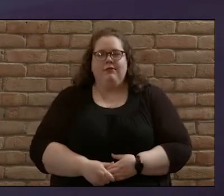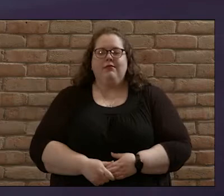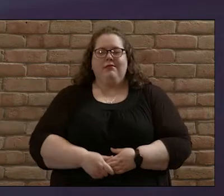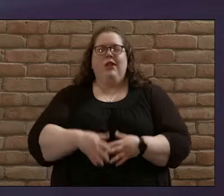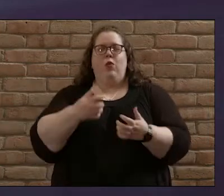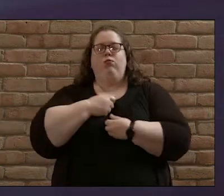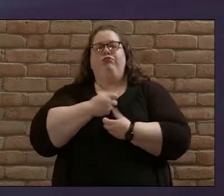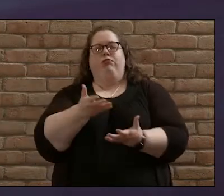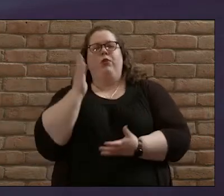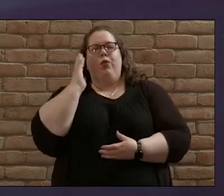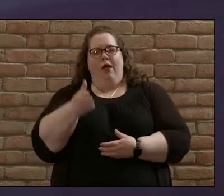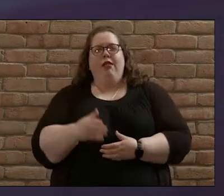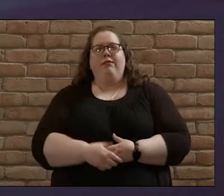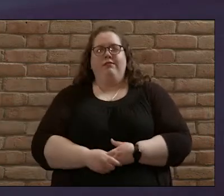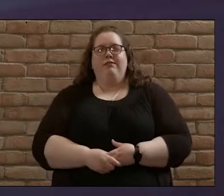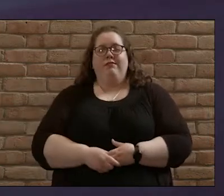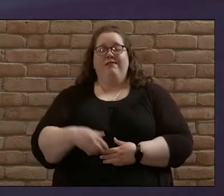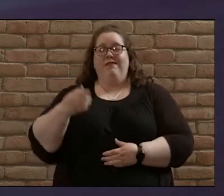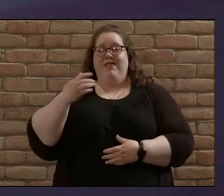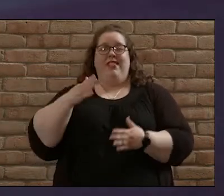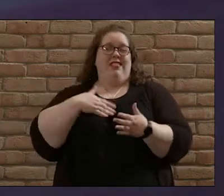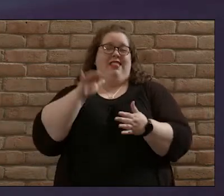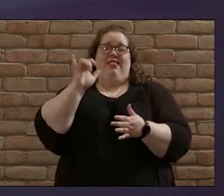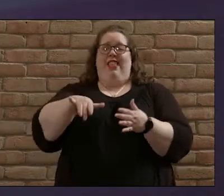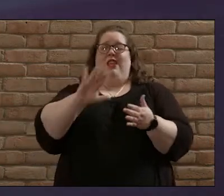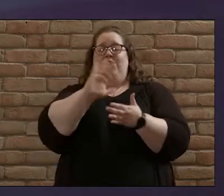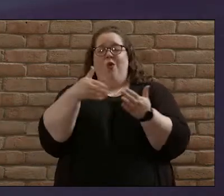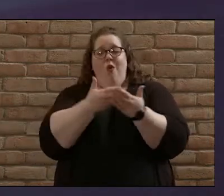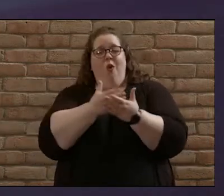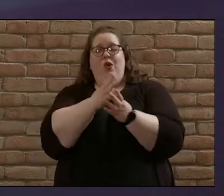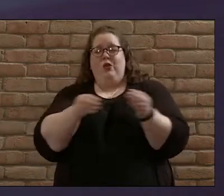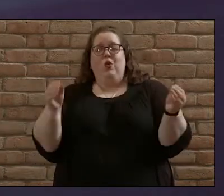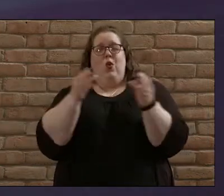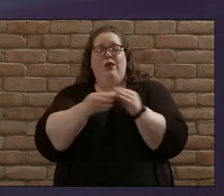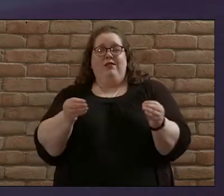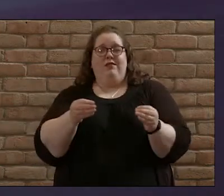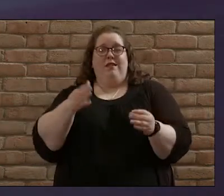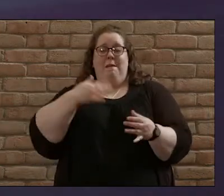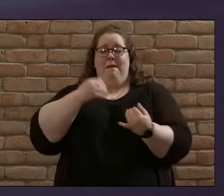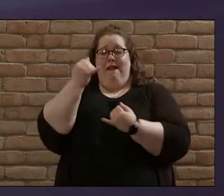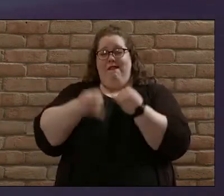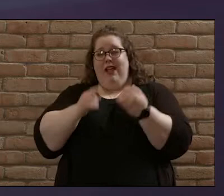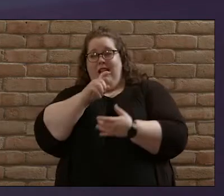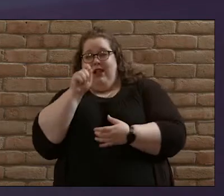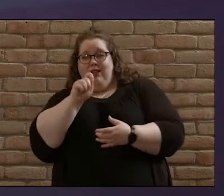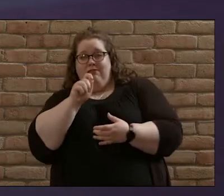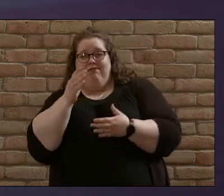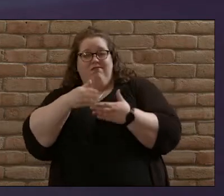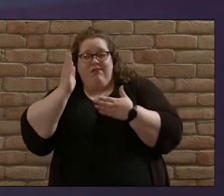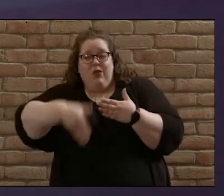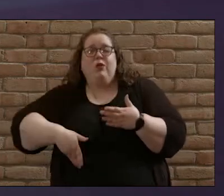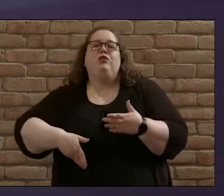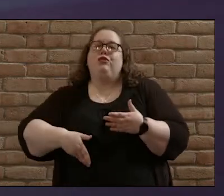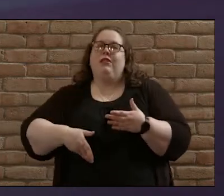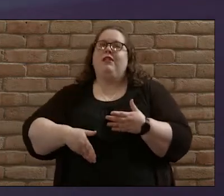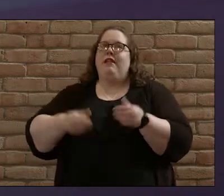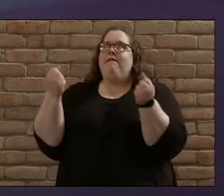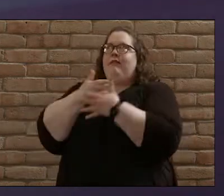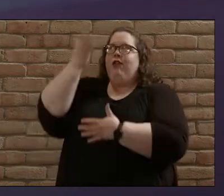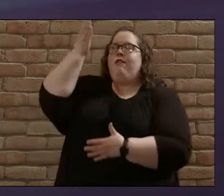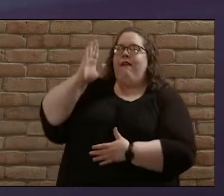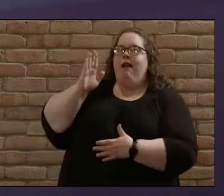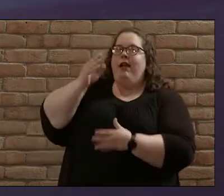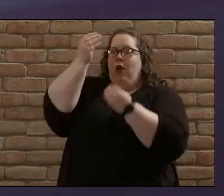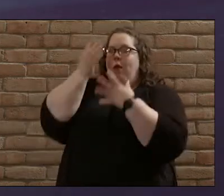whole story. Here now is my final conclusion. Fear God and obey his commands, for this